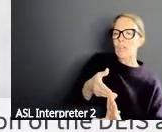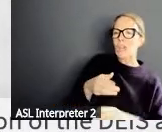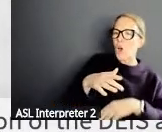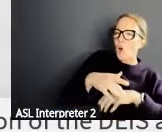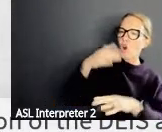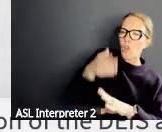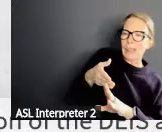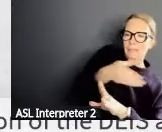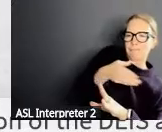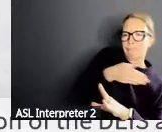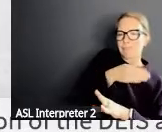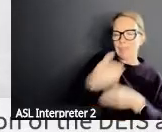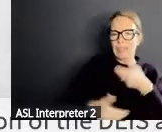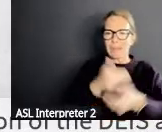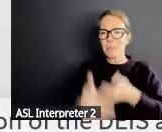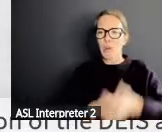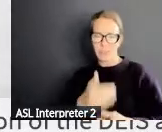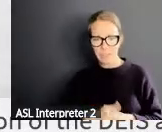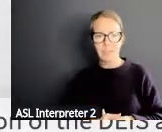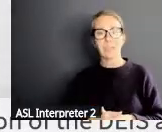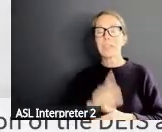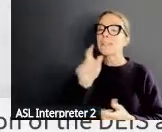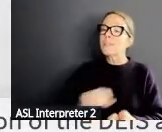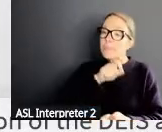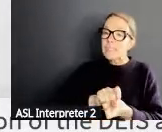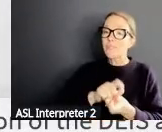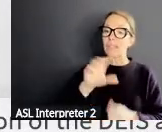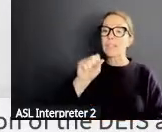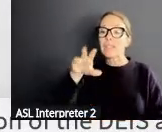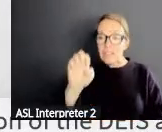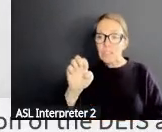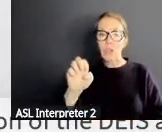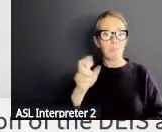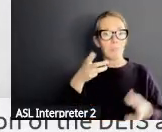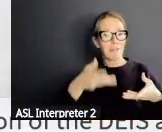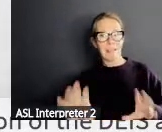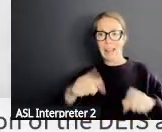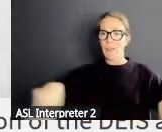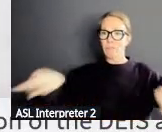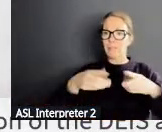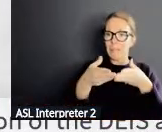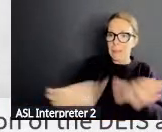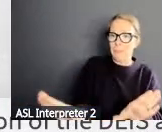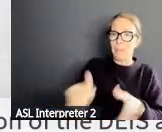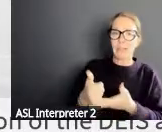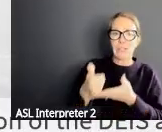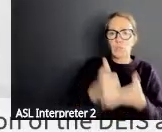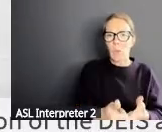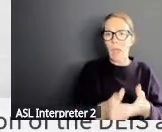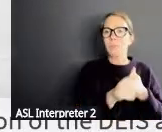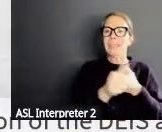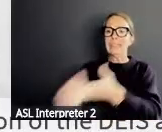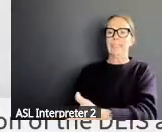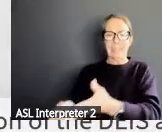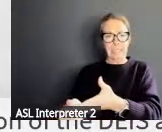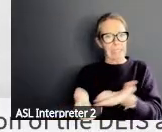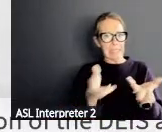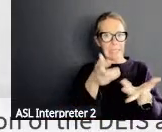in the process. Specifically, scoping allows the public to help shape the DEIS before it is